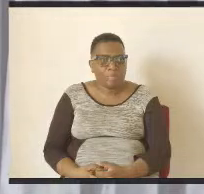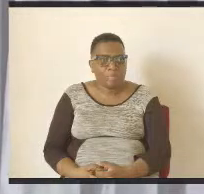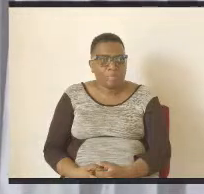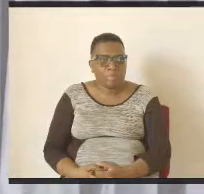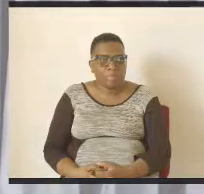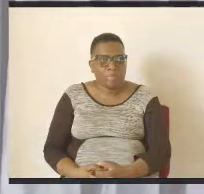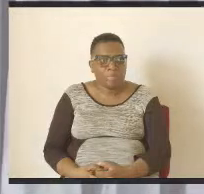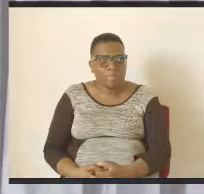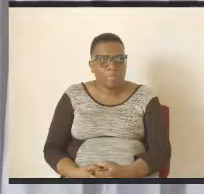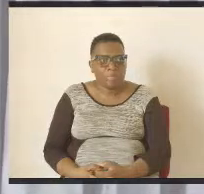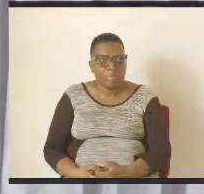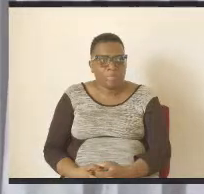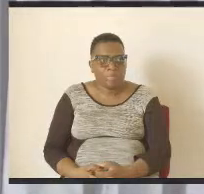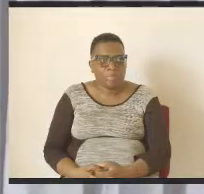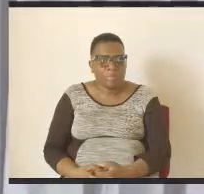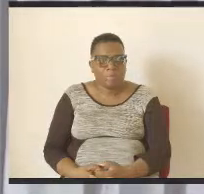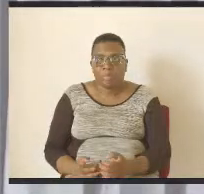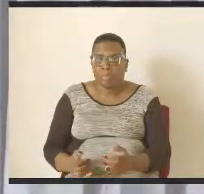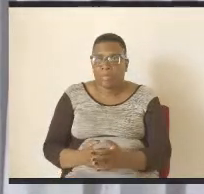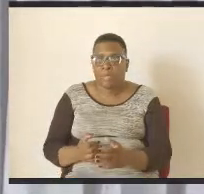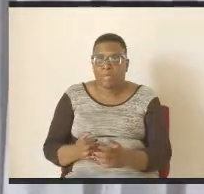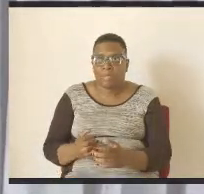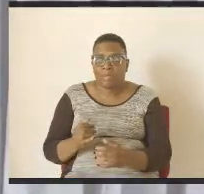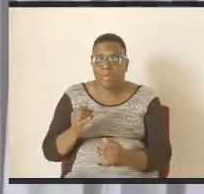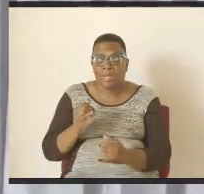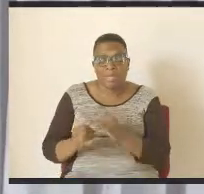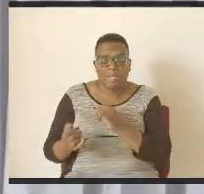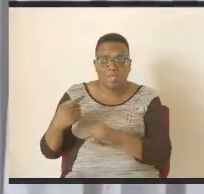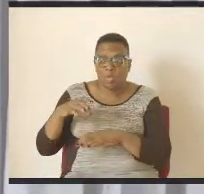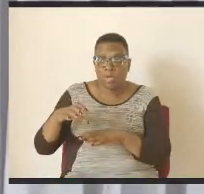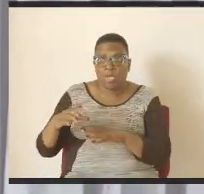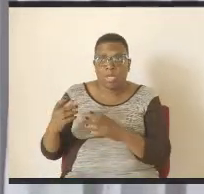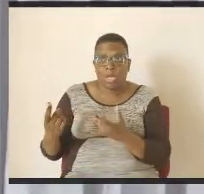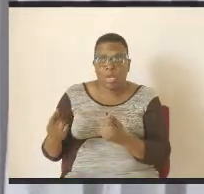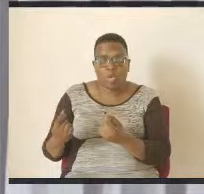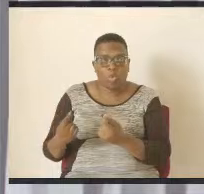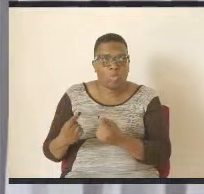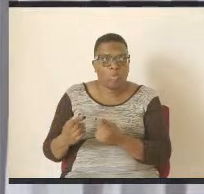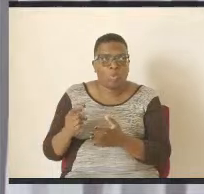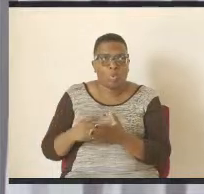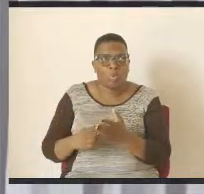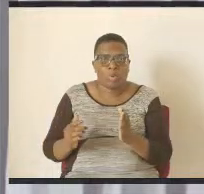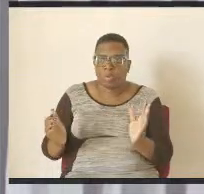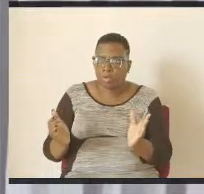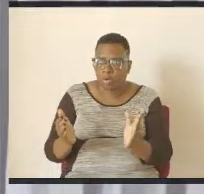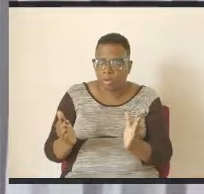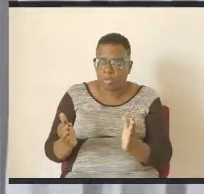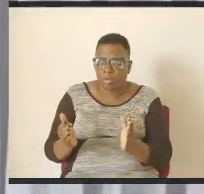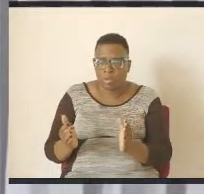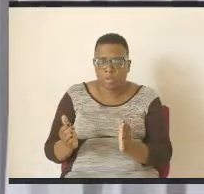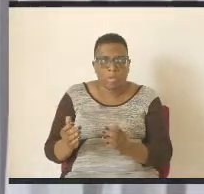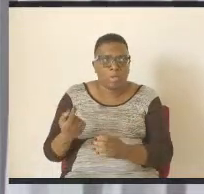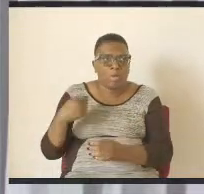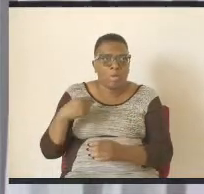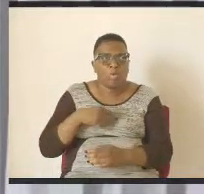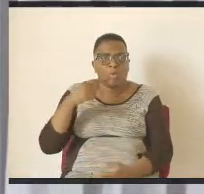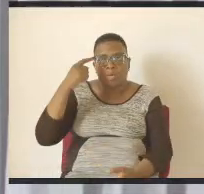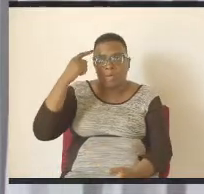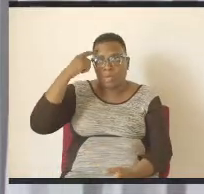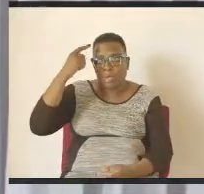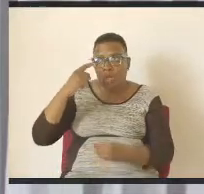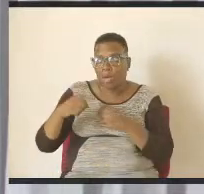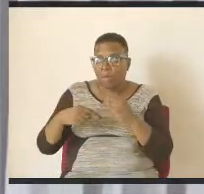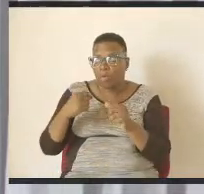That's the very least we can do. And what's the motivation for that? Well, we consider